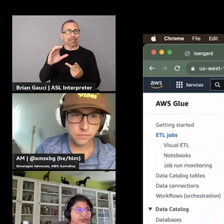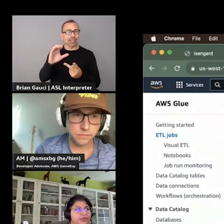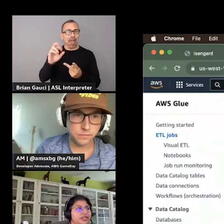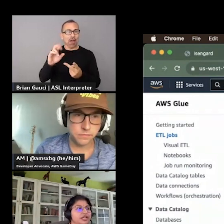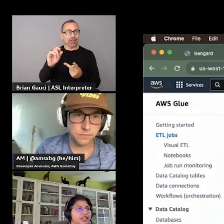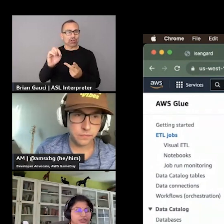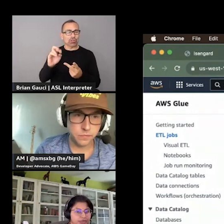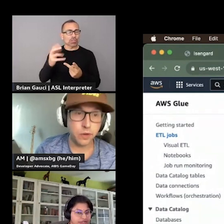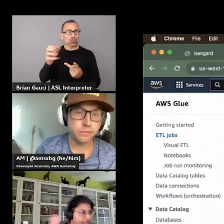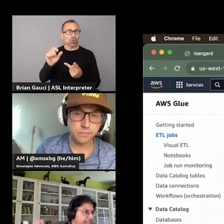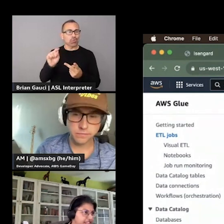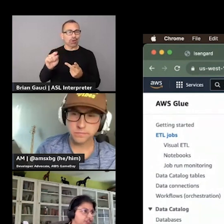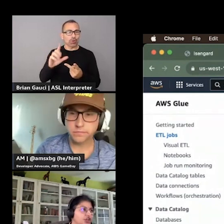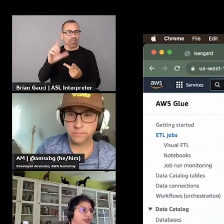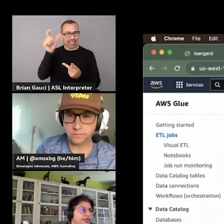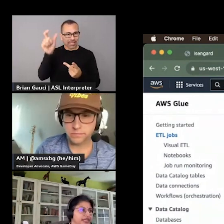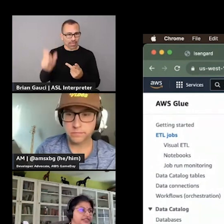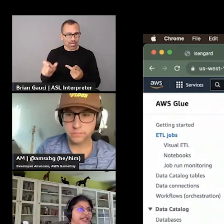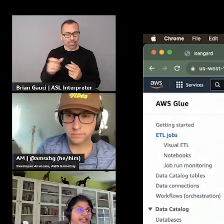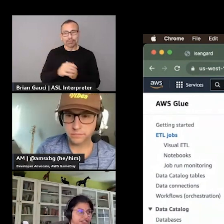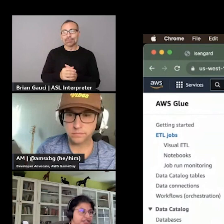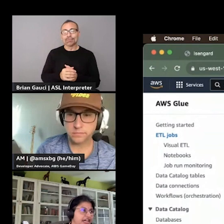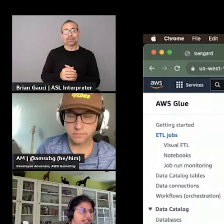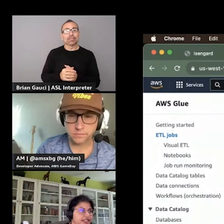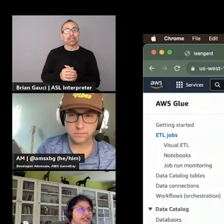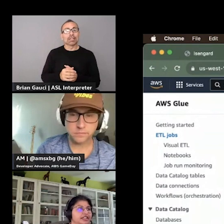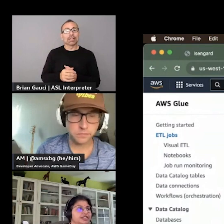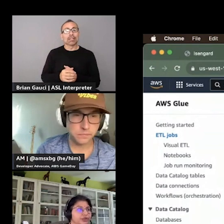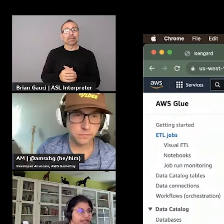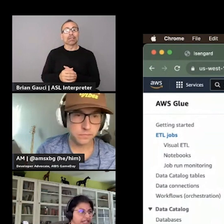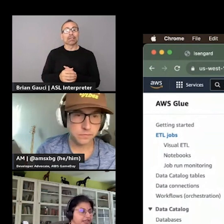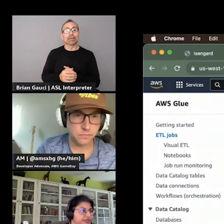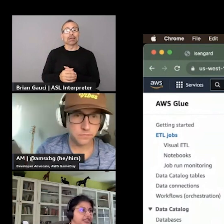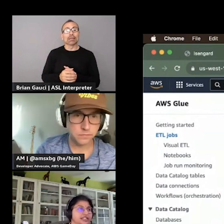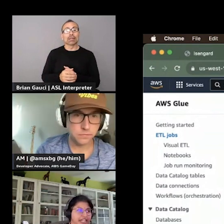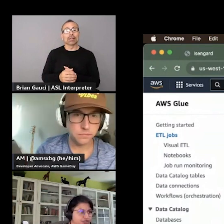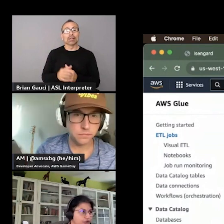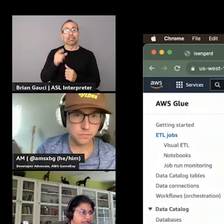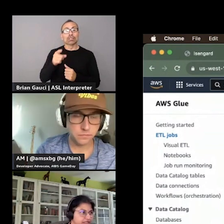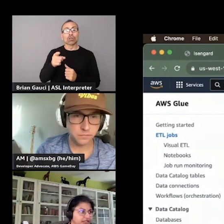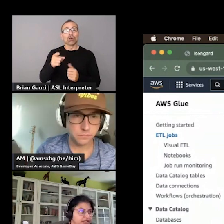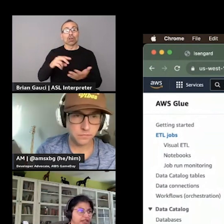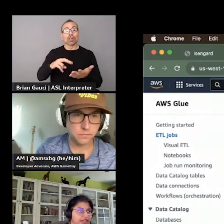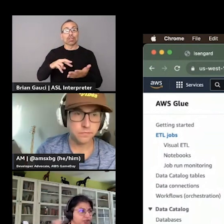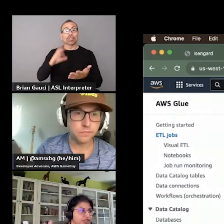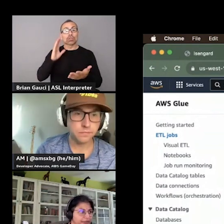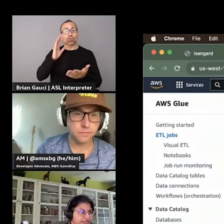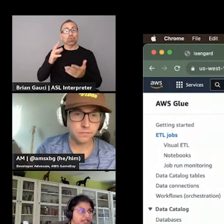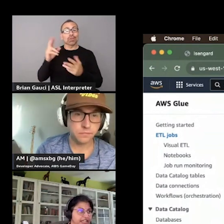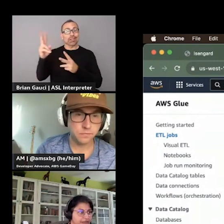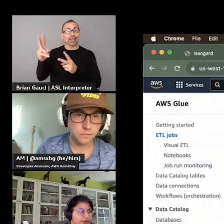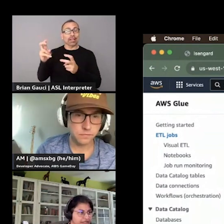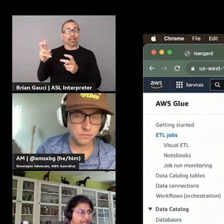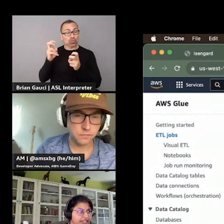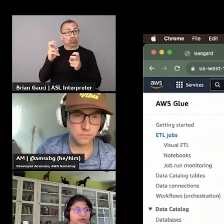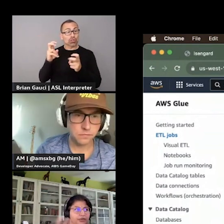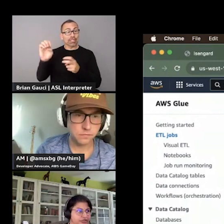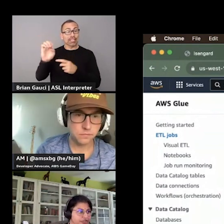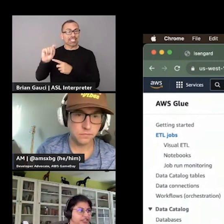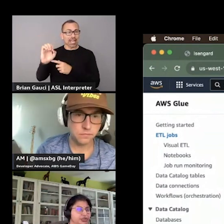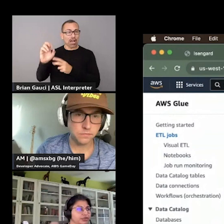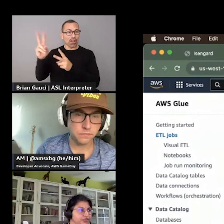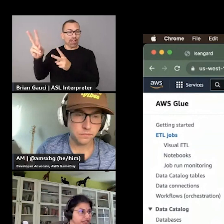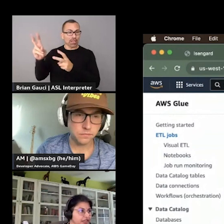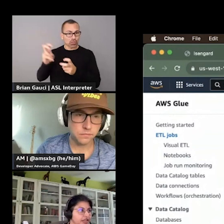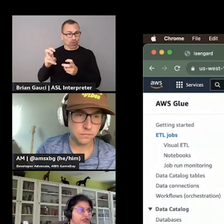row value. So this ETL job means like extract your data, transform it, do some basic cleanup on that, or